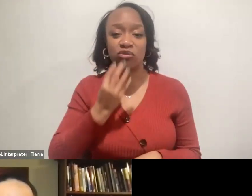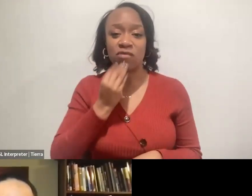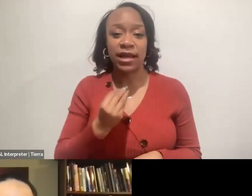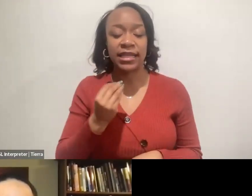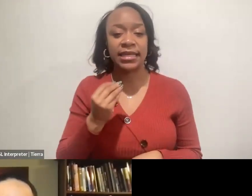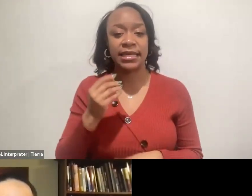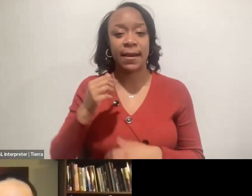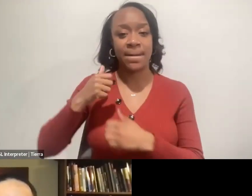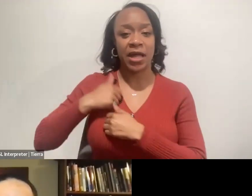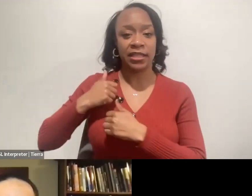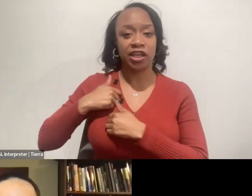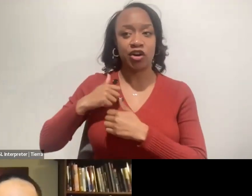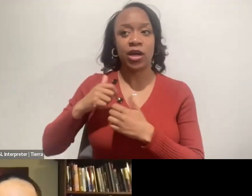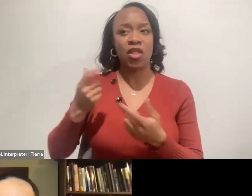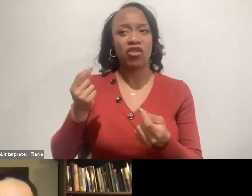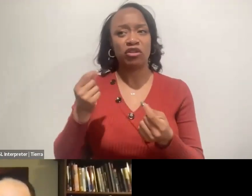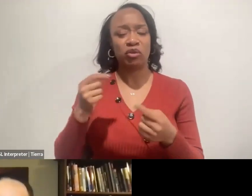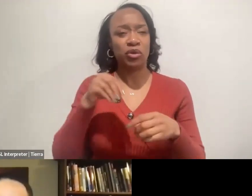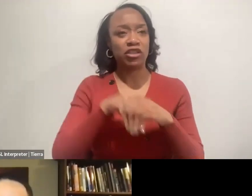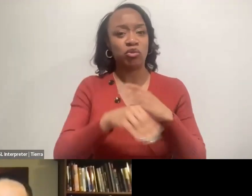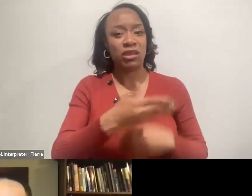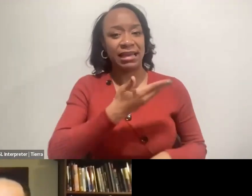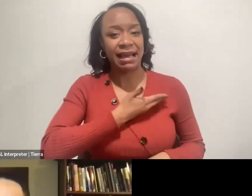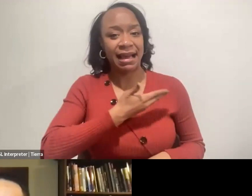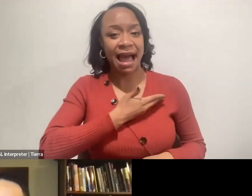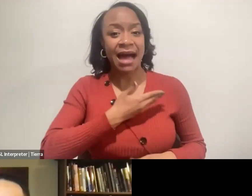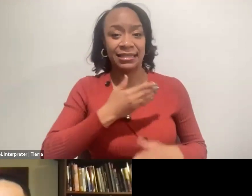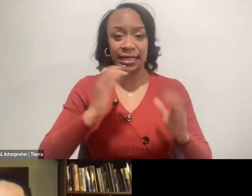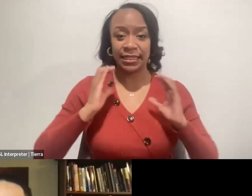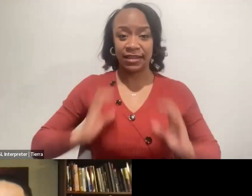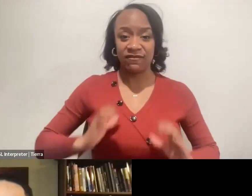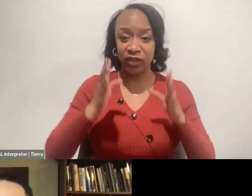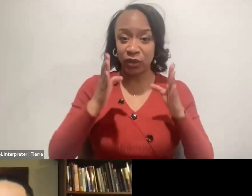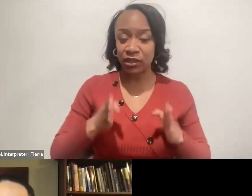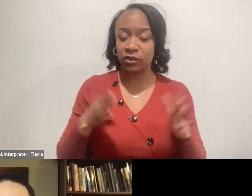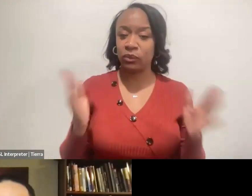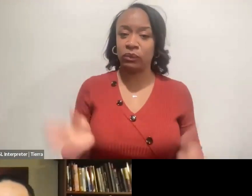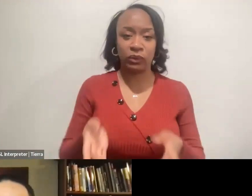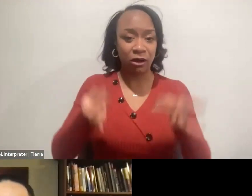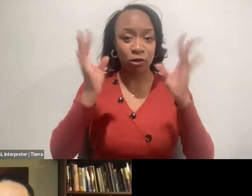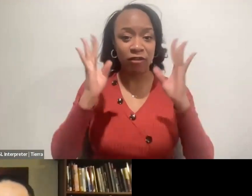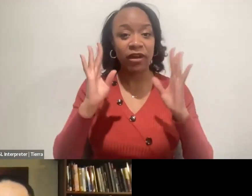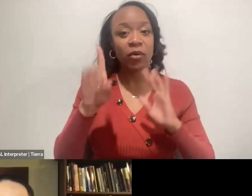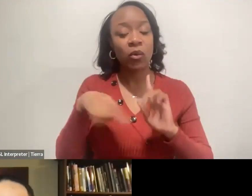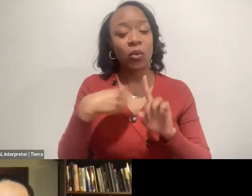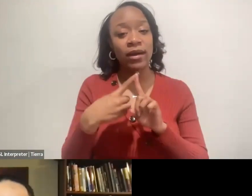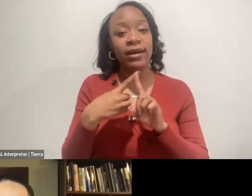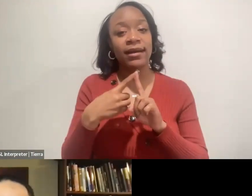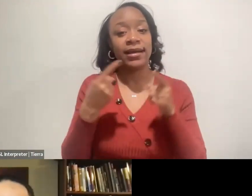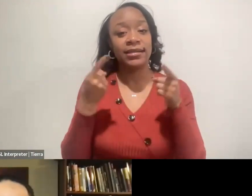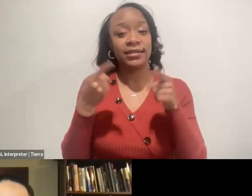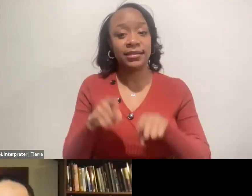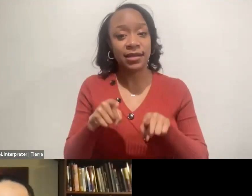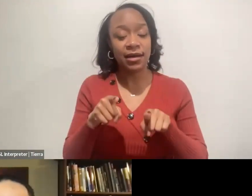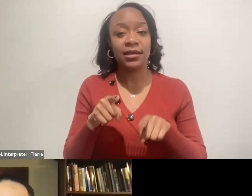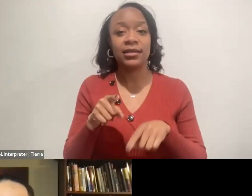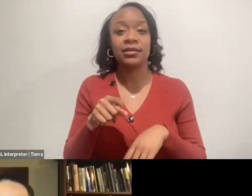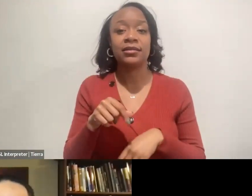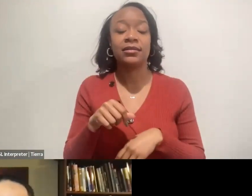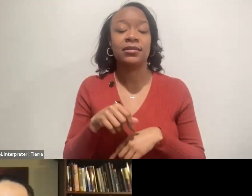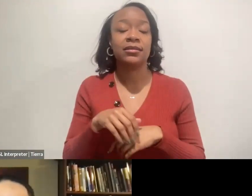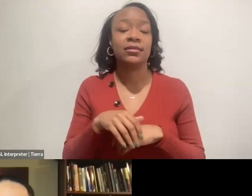to the civilians in Gaza. So it's horrific when it's done